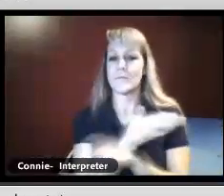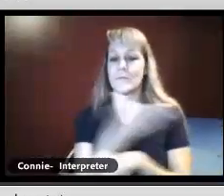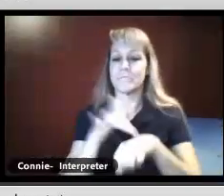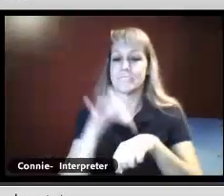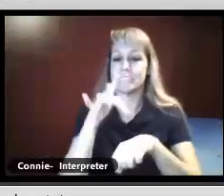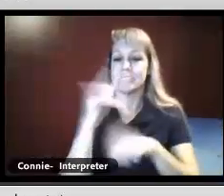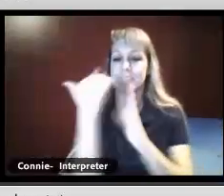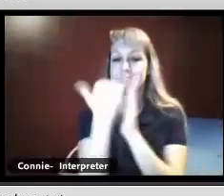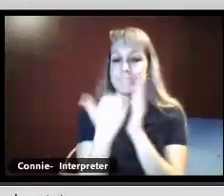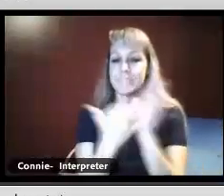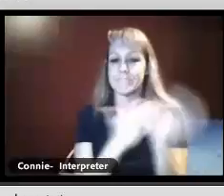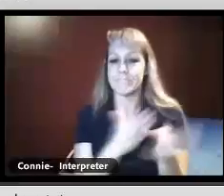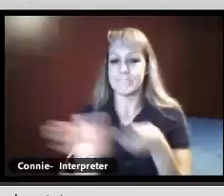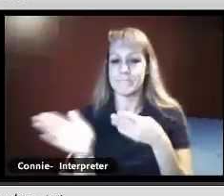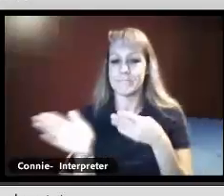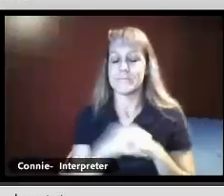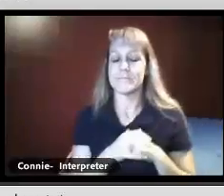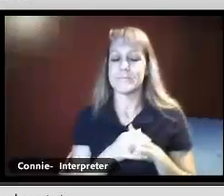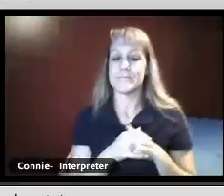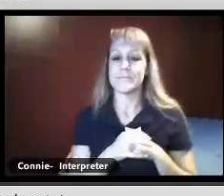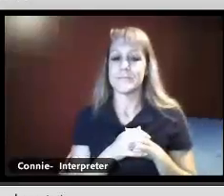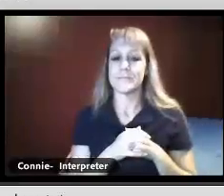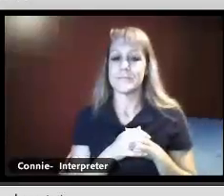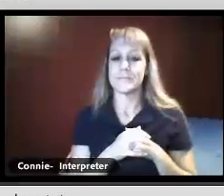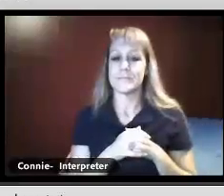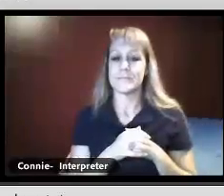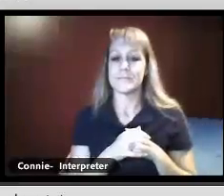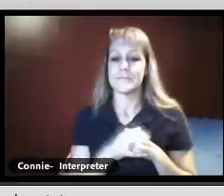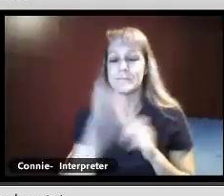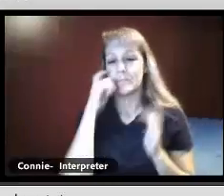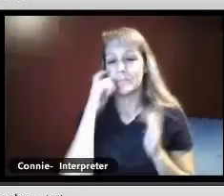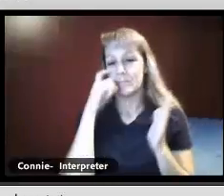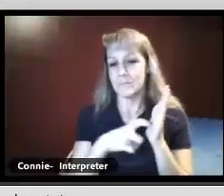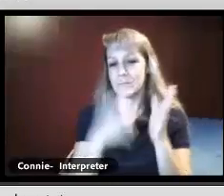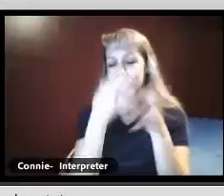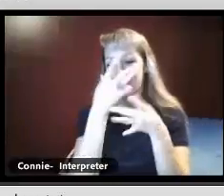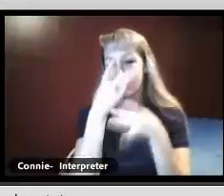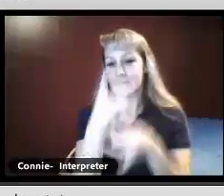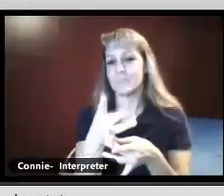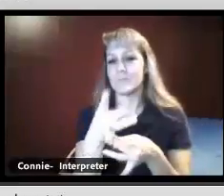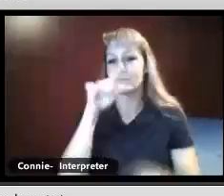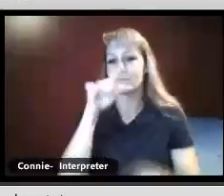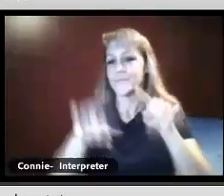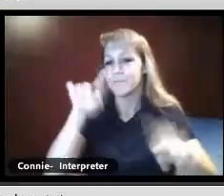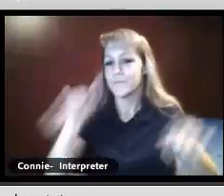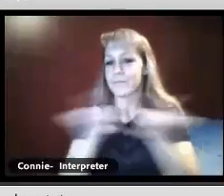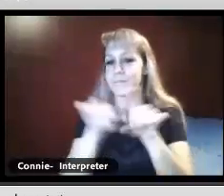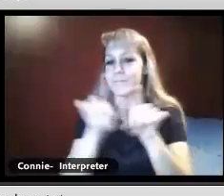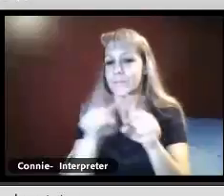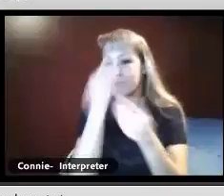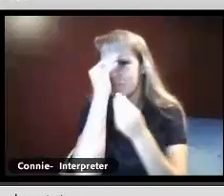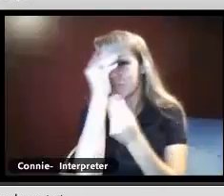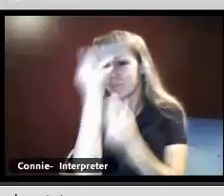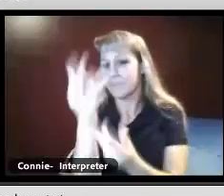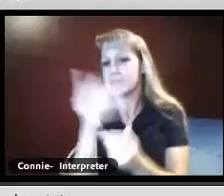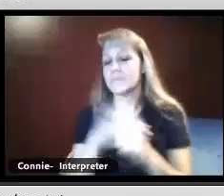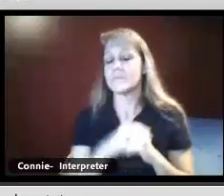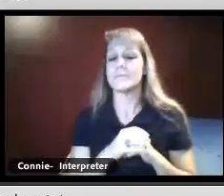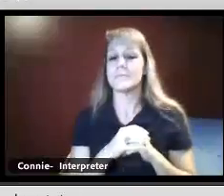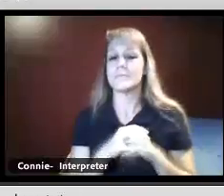plans, please note the interesting variety of materials that emerge in